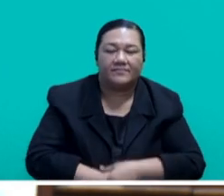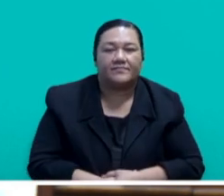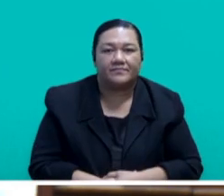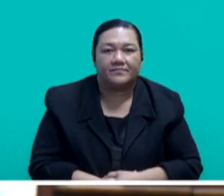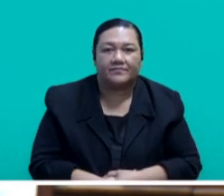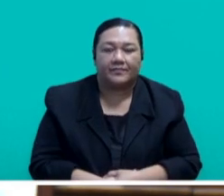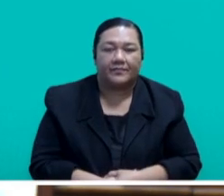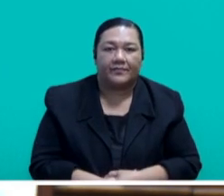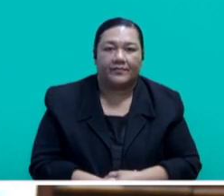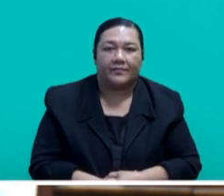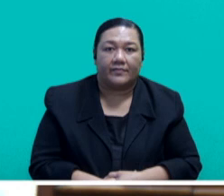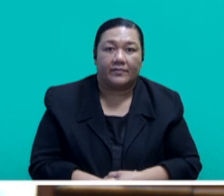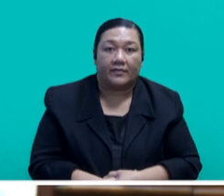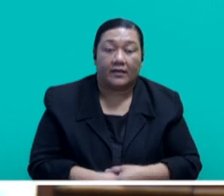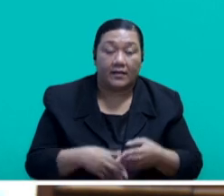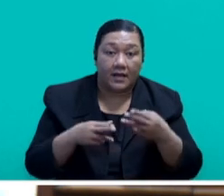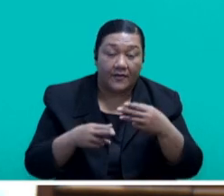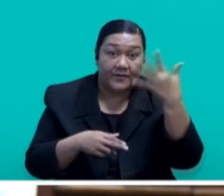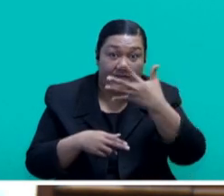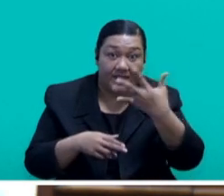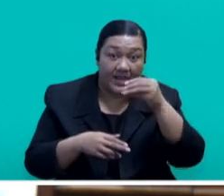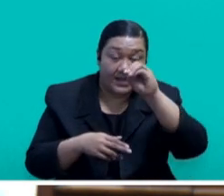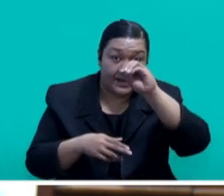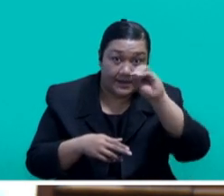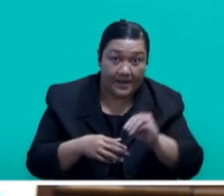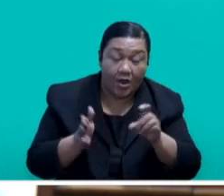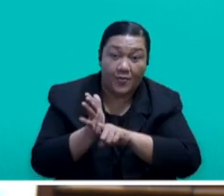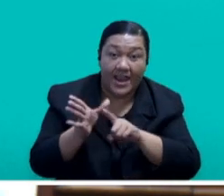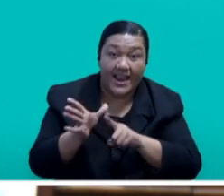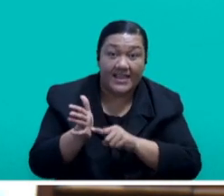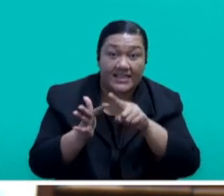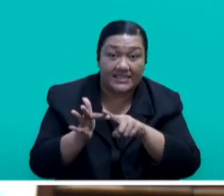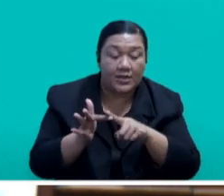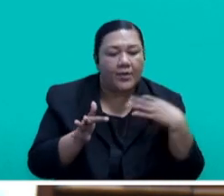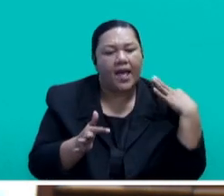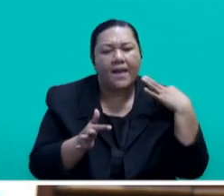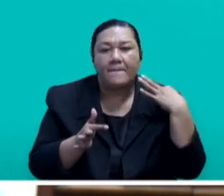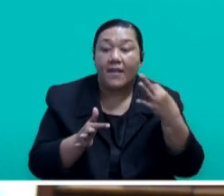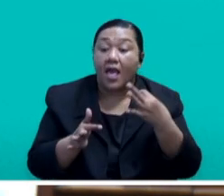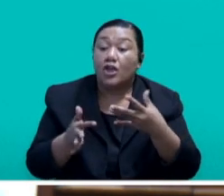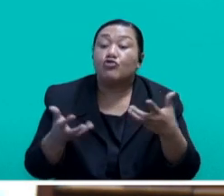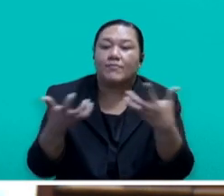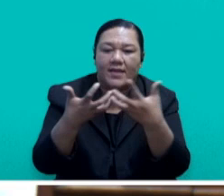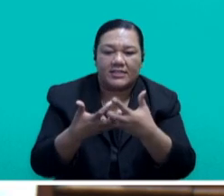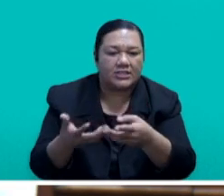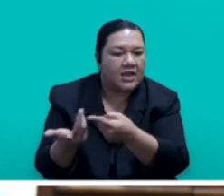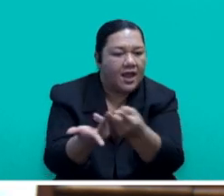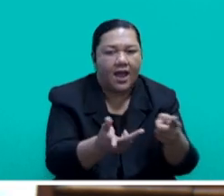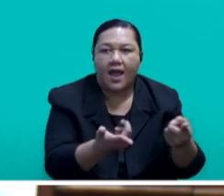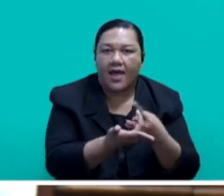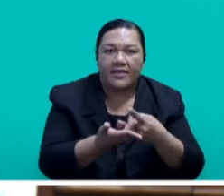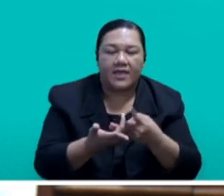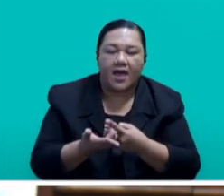The VAT rate of 15% will apply to all other goods and services. While PAYE has